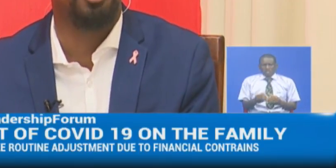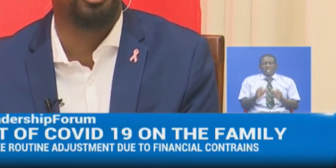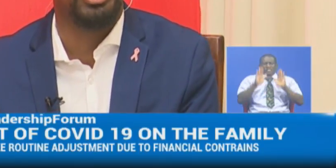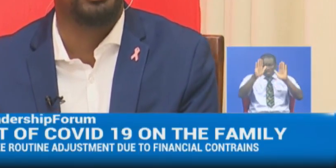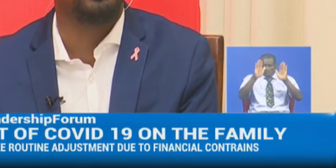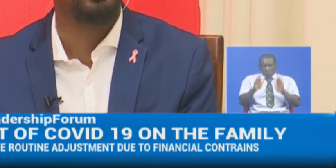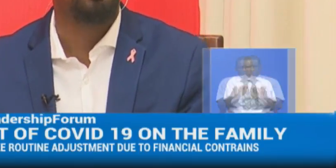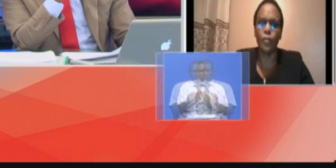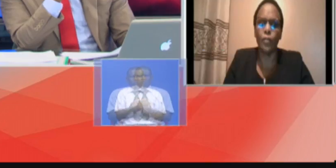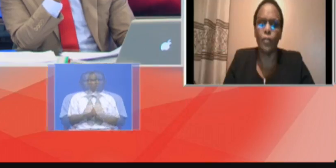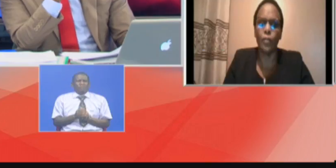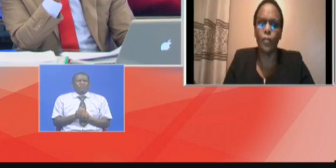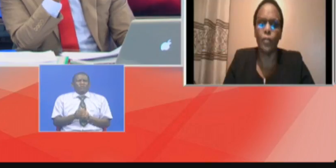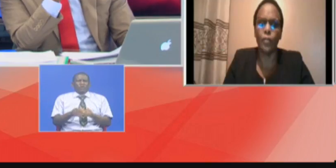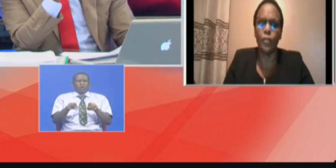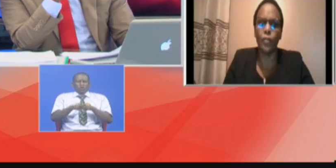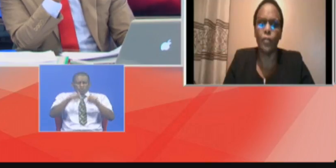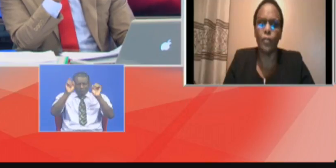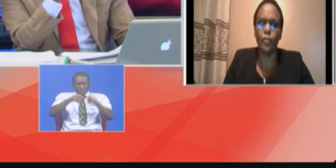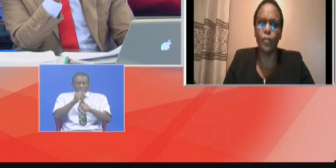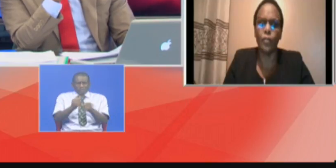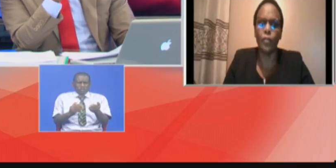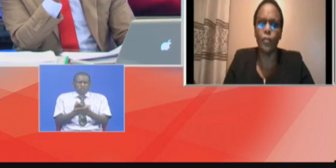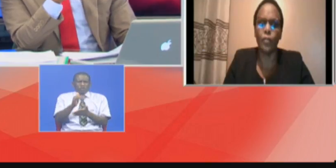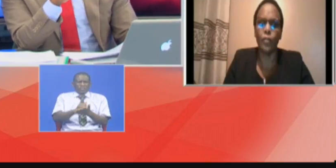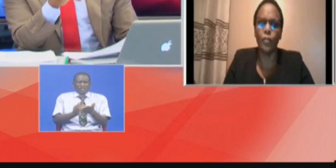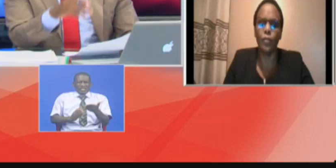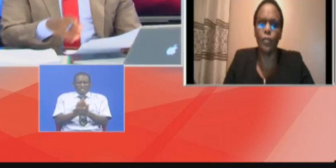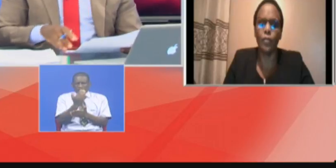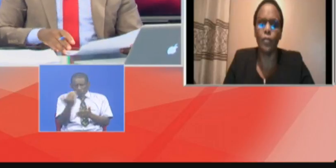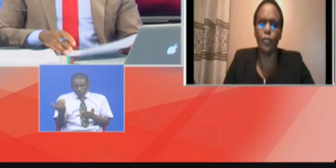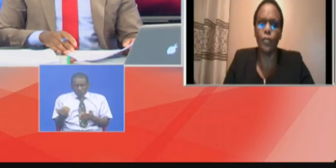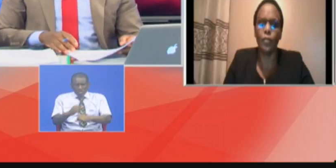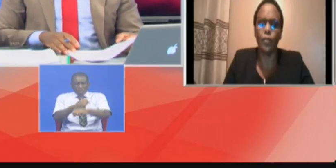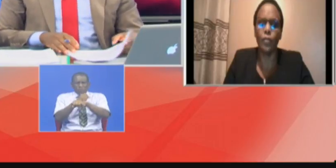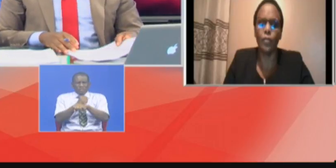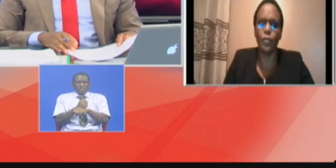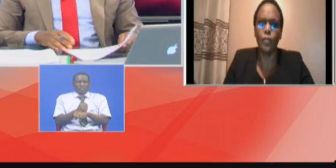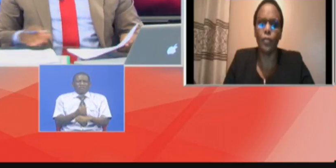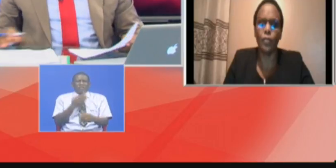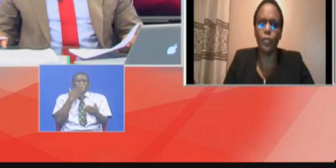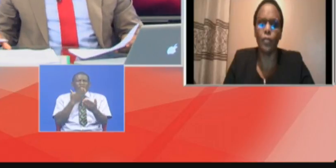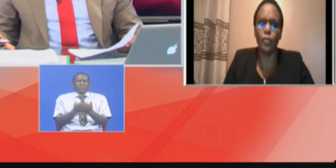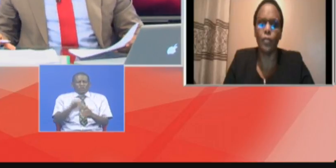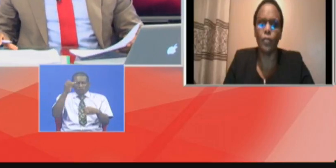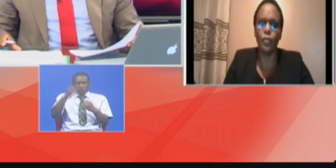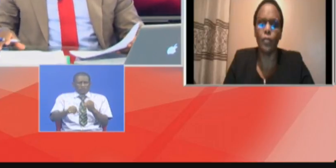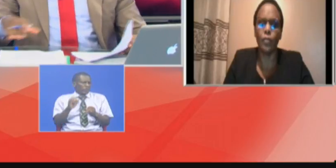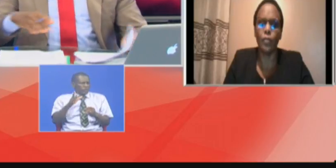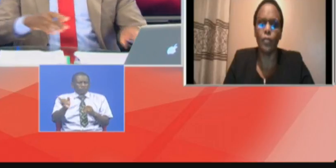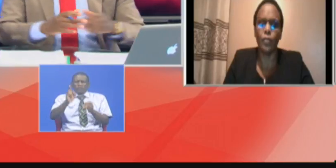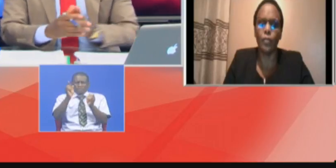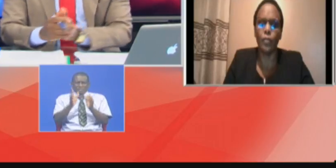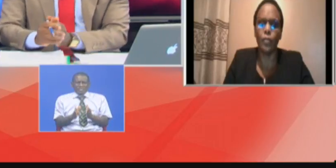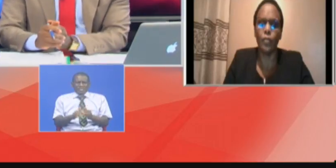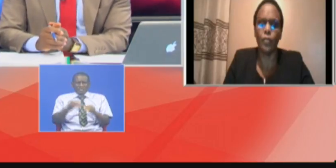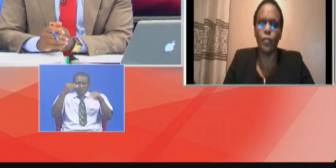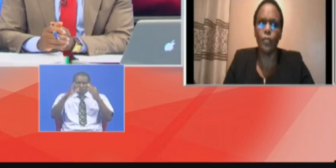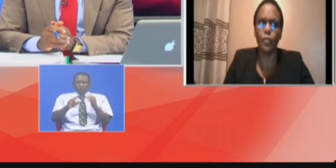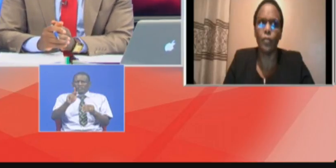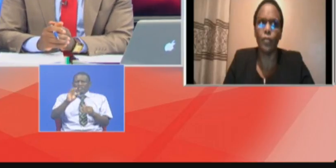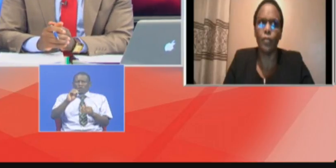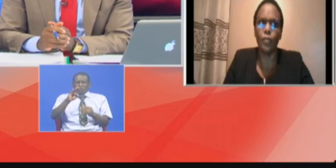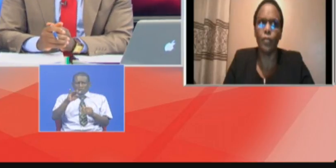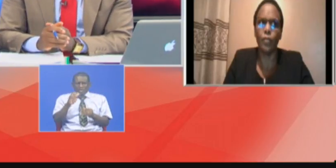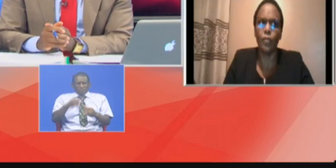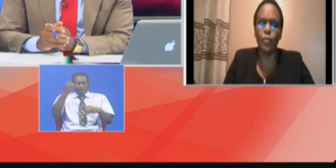and important. We must ensure that the rights of the children are protected. Right, thank you. Finally, let's hear from our Cabinet Secretary, Professor Margaret Kobe, as well. Your parting